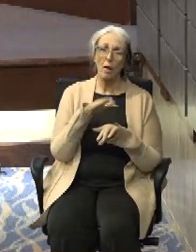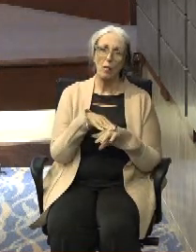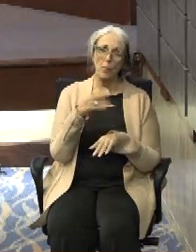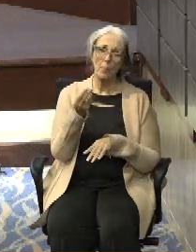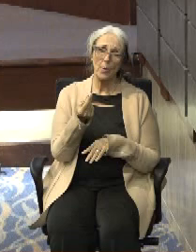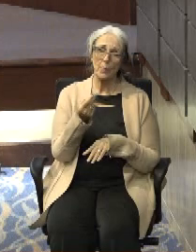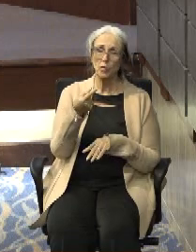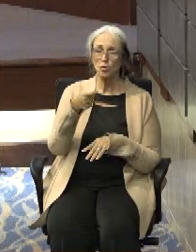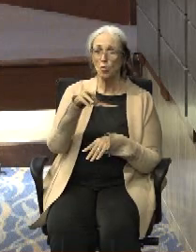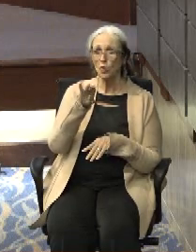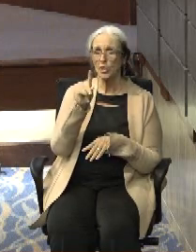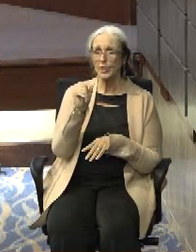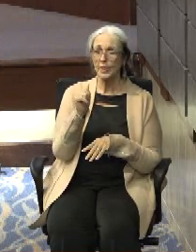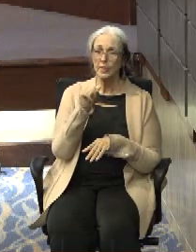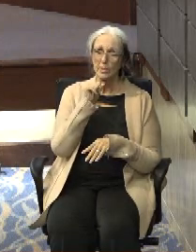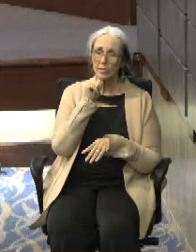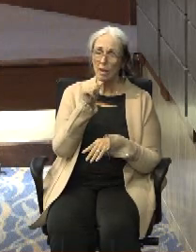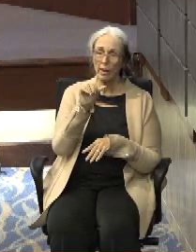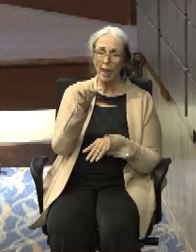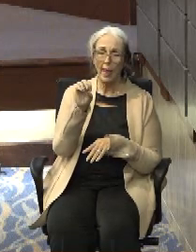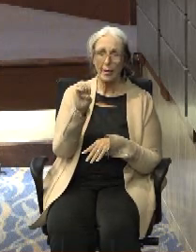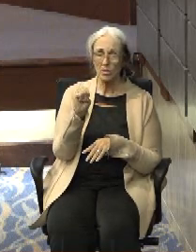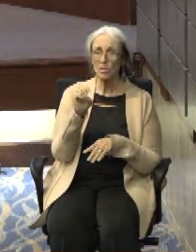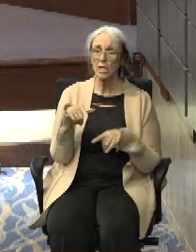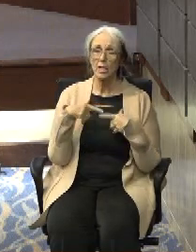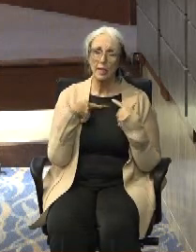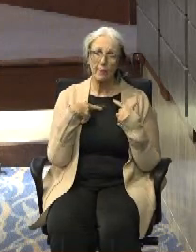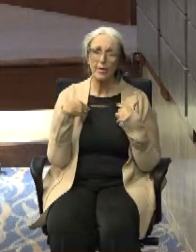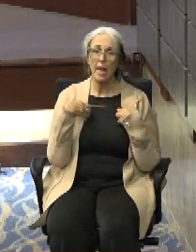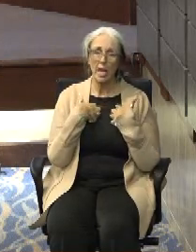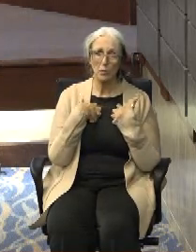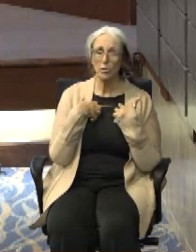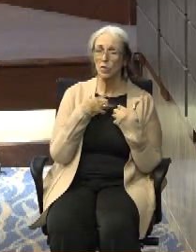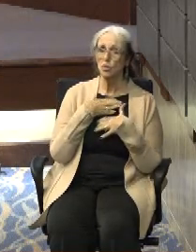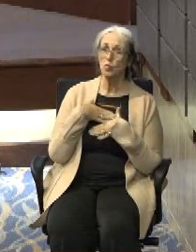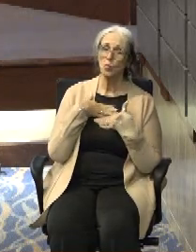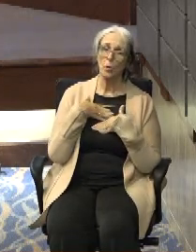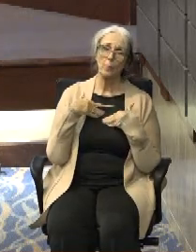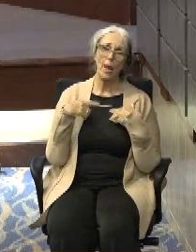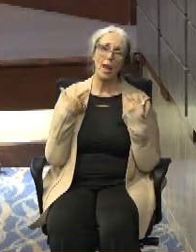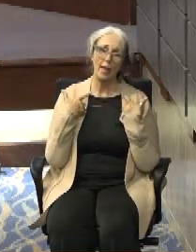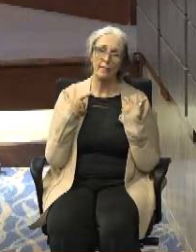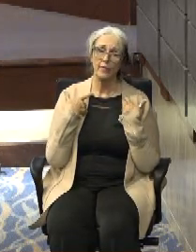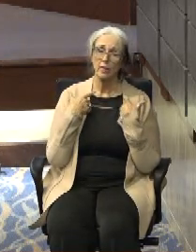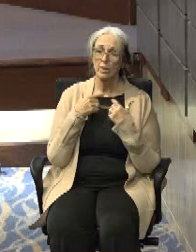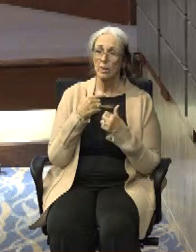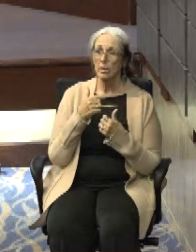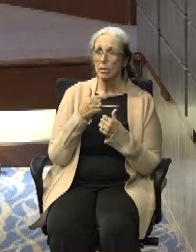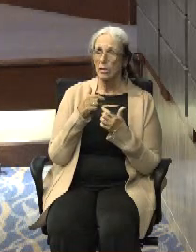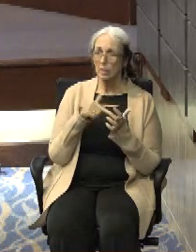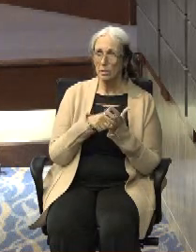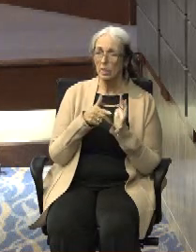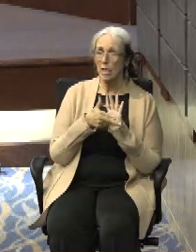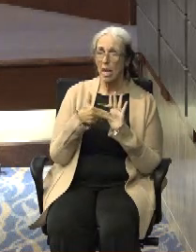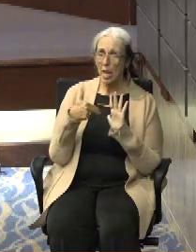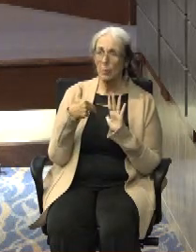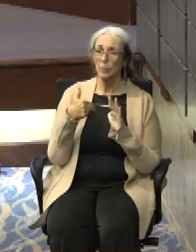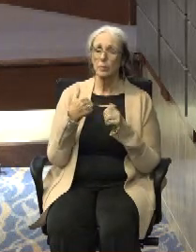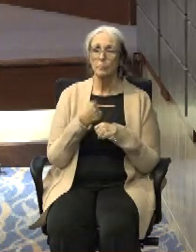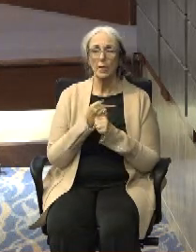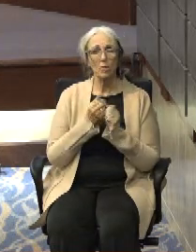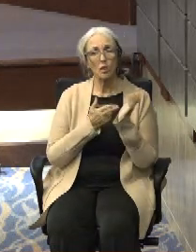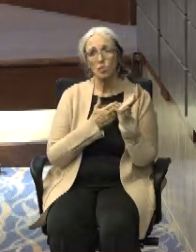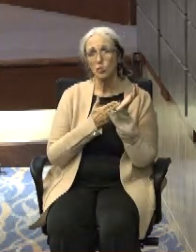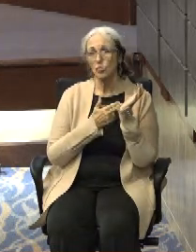Georgia. Georgia is not a statistic or a case. She's a living being who brings love and joy into my life and countless others every day. This label has cast a shadow of uncertainty